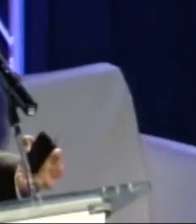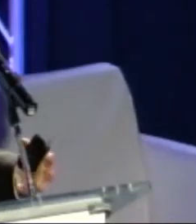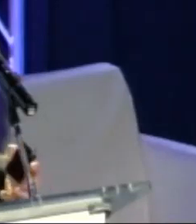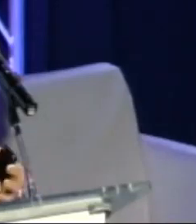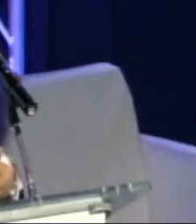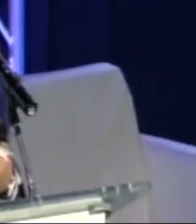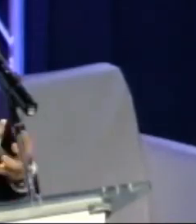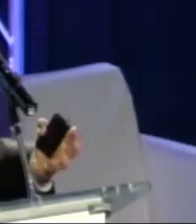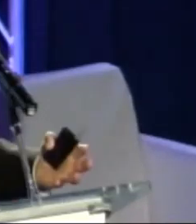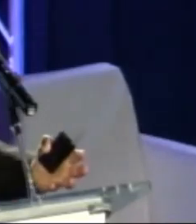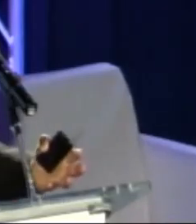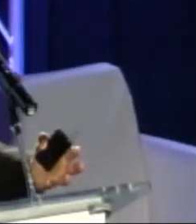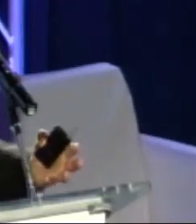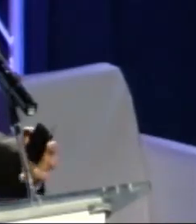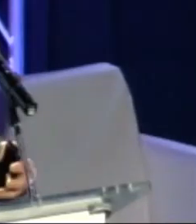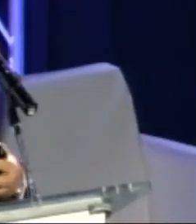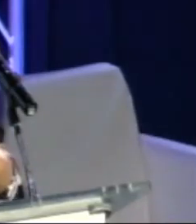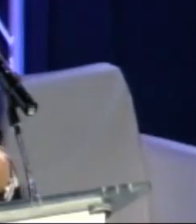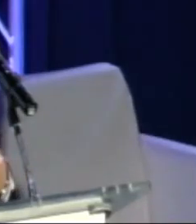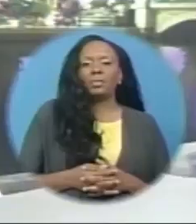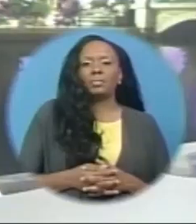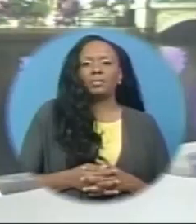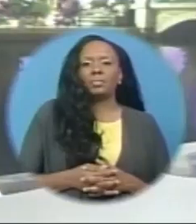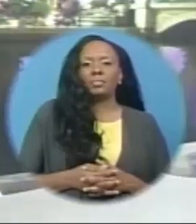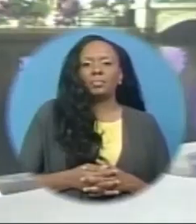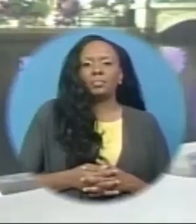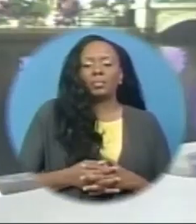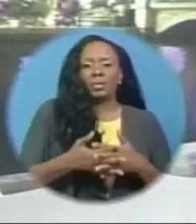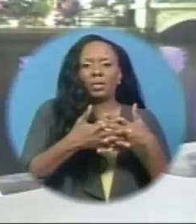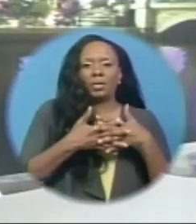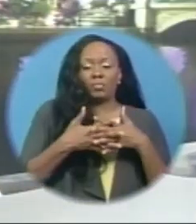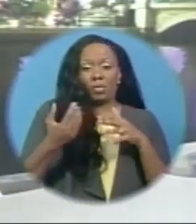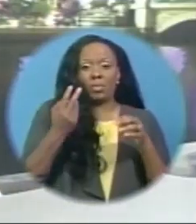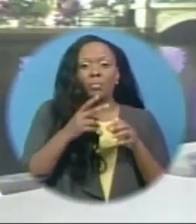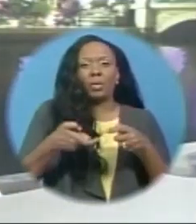between people and these devices. We'll be back after the break.